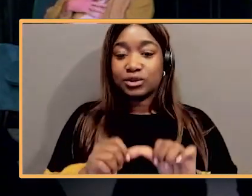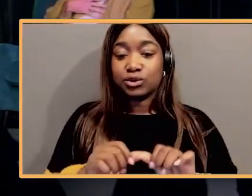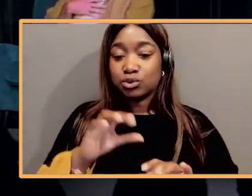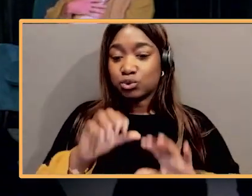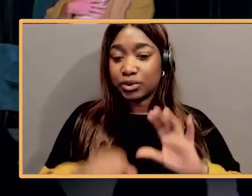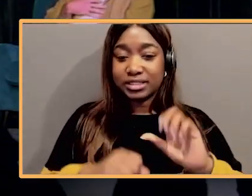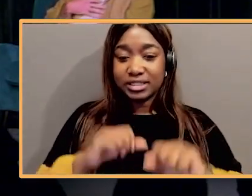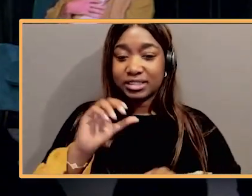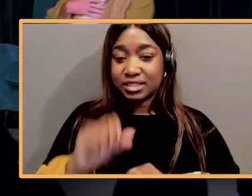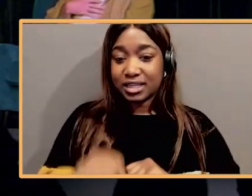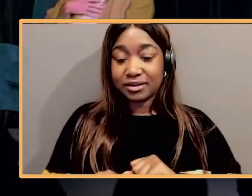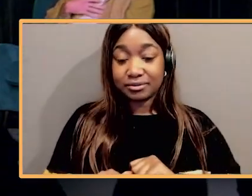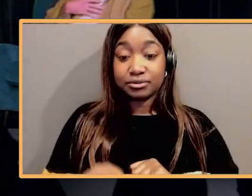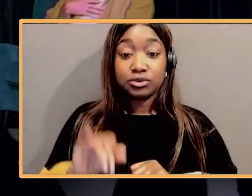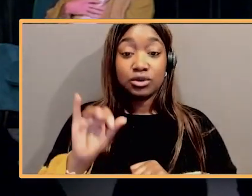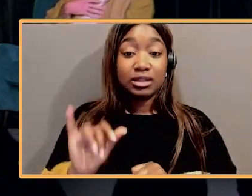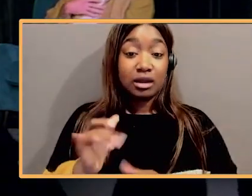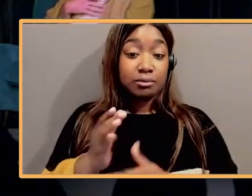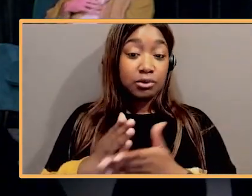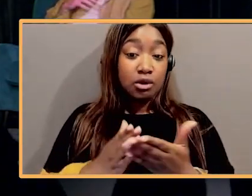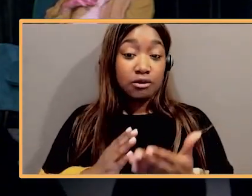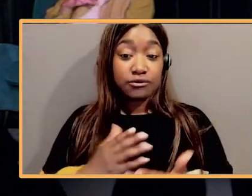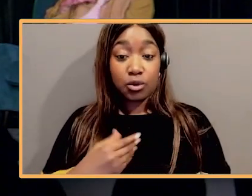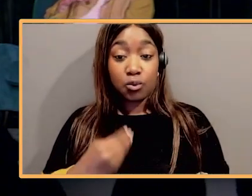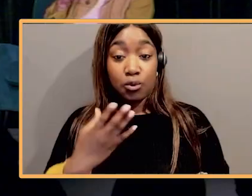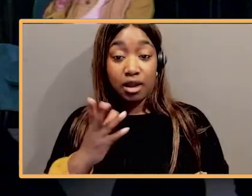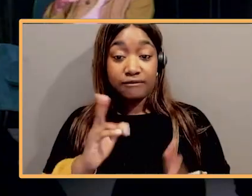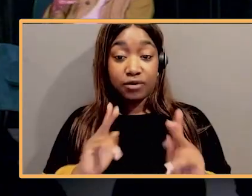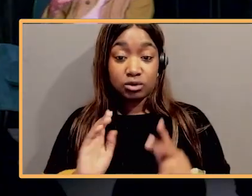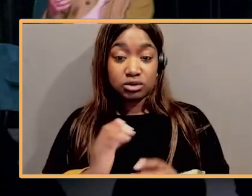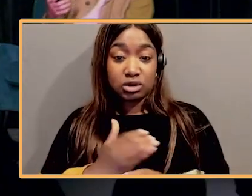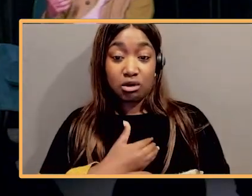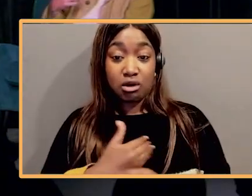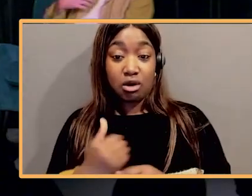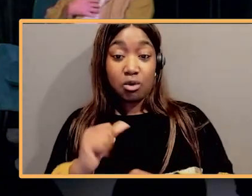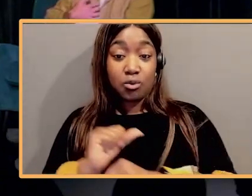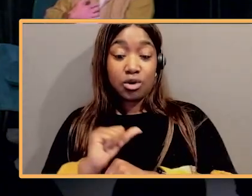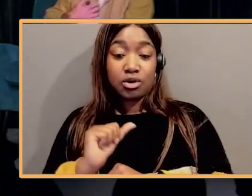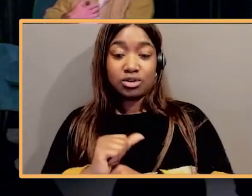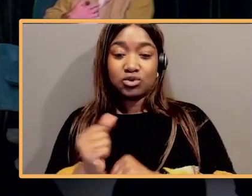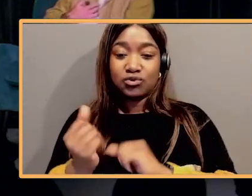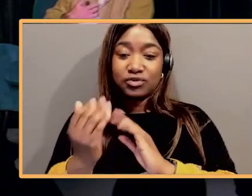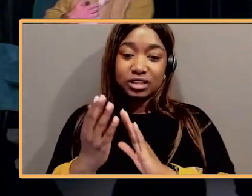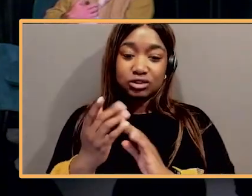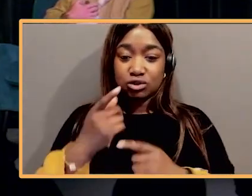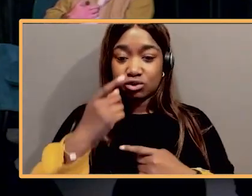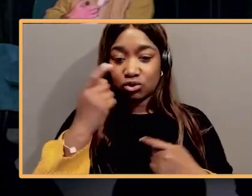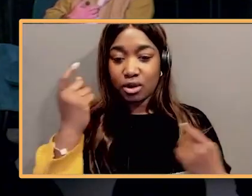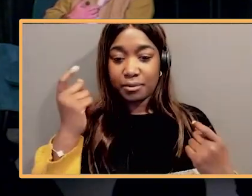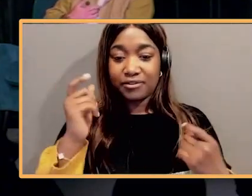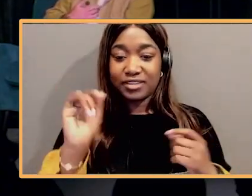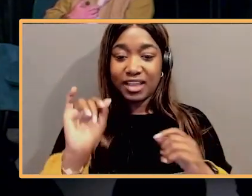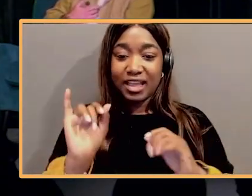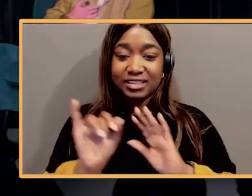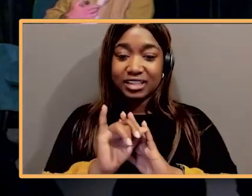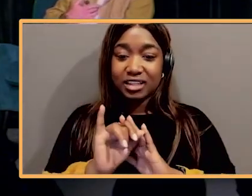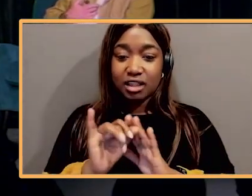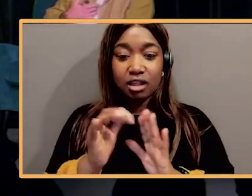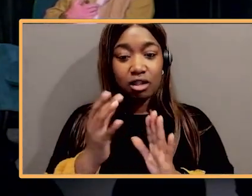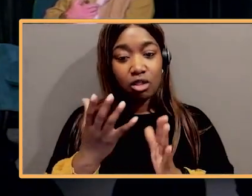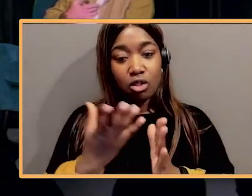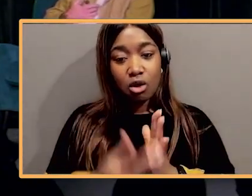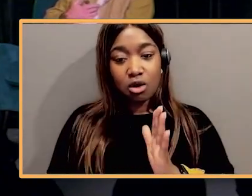for white folks, part of our work is to actually face the trauma of the identity that was lost, of the heritage that was